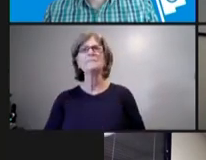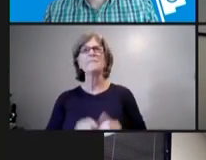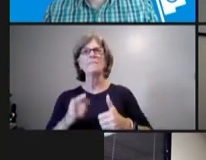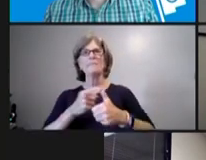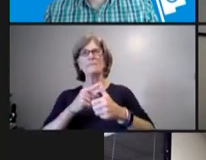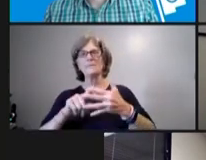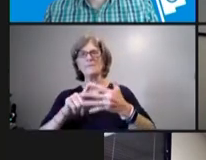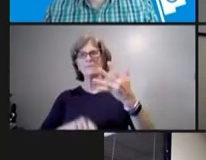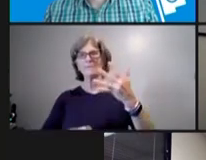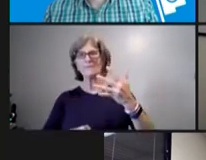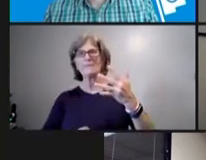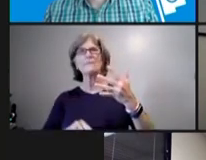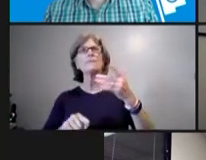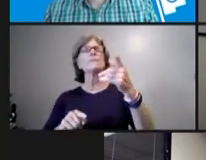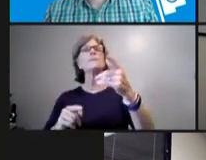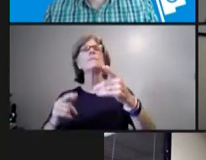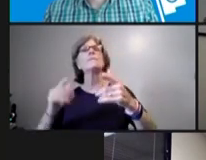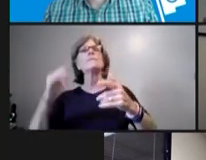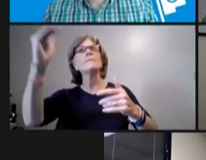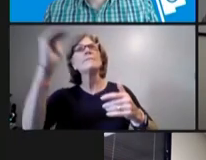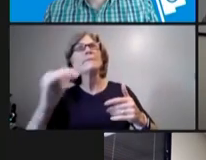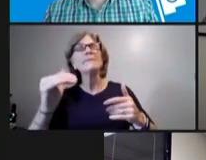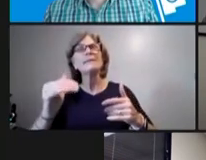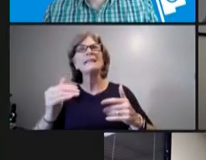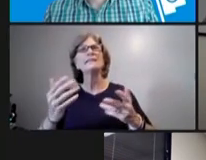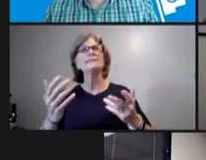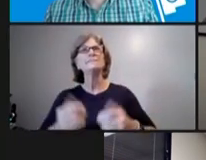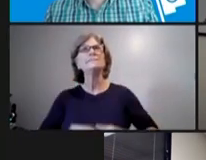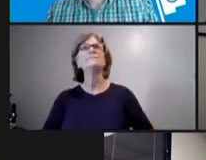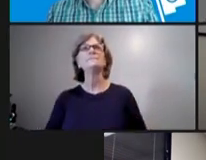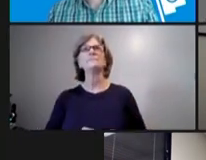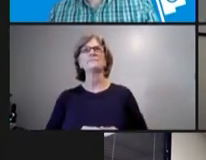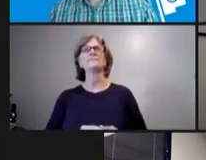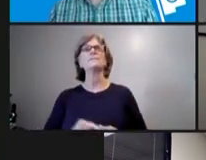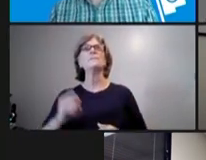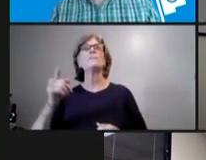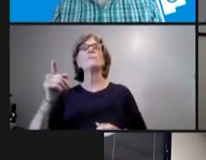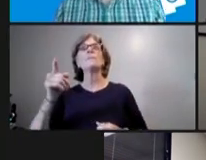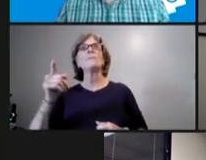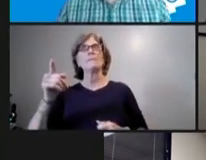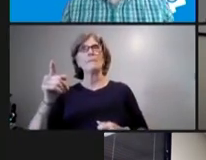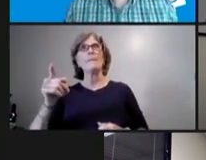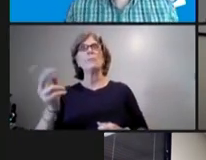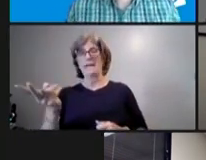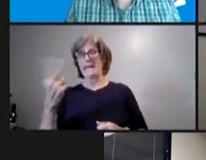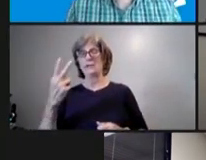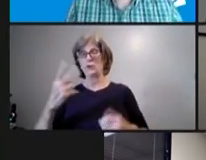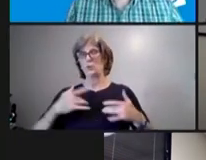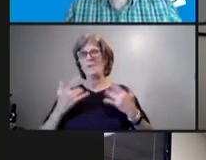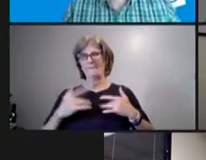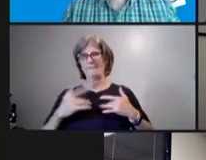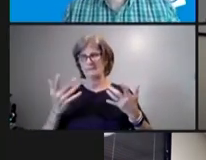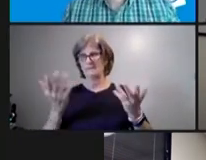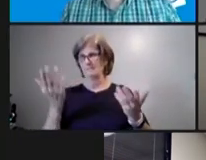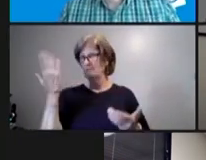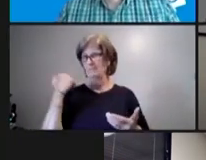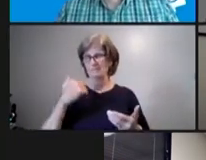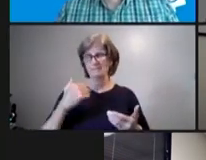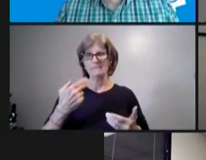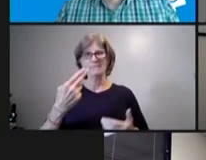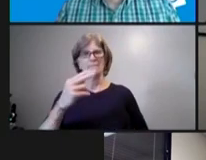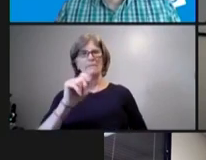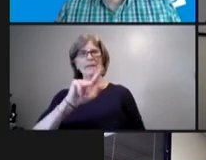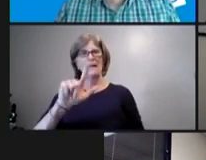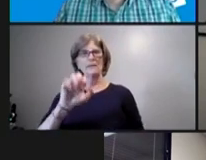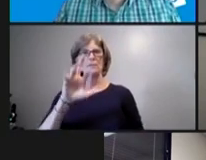If it will let me go to the next page here. There we go. So we did have 2 already. We had one at the Hazelwood